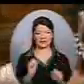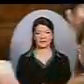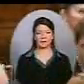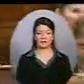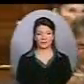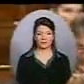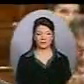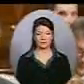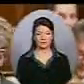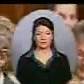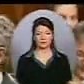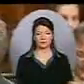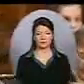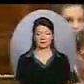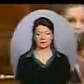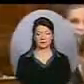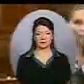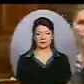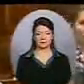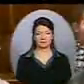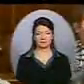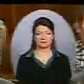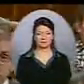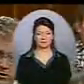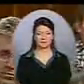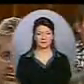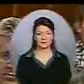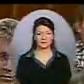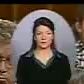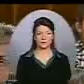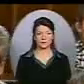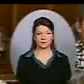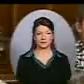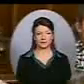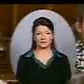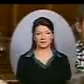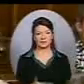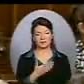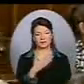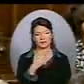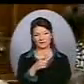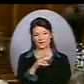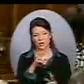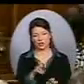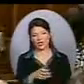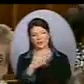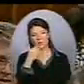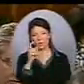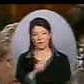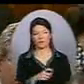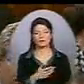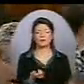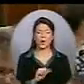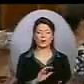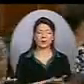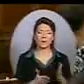better researchers because there is a firm in North Dakota with the same name, but it actually doesn't work for the Liberal Party. So let's get back to the real issue, which is